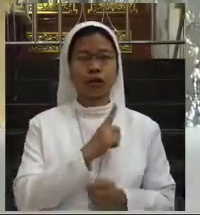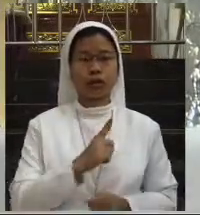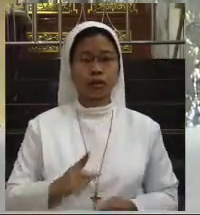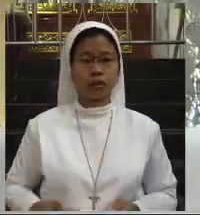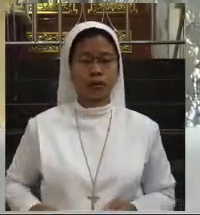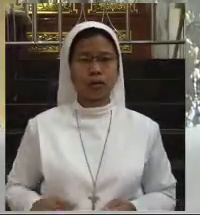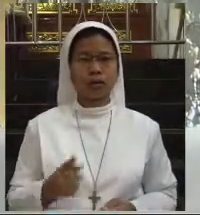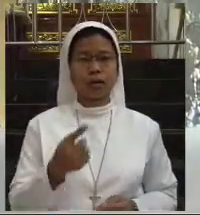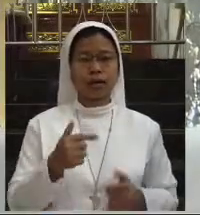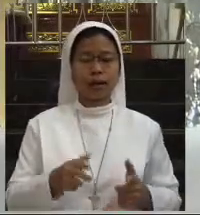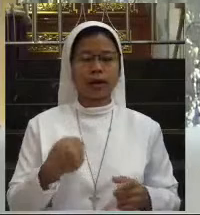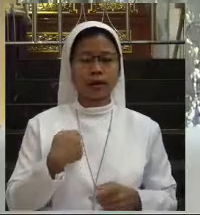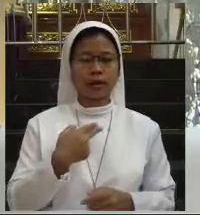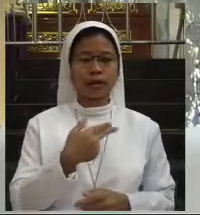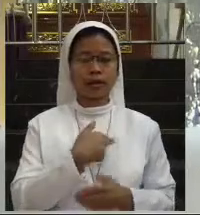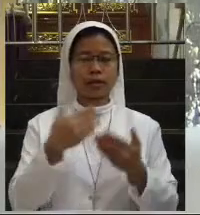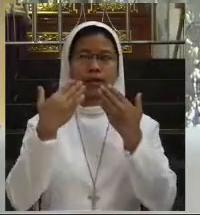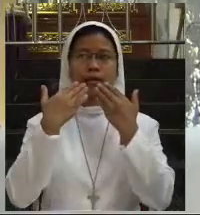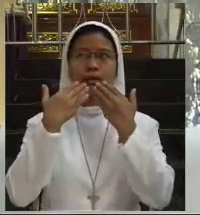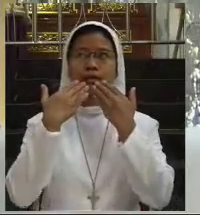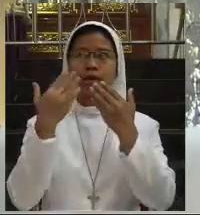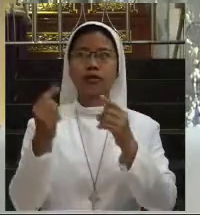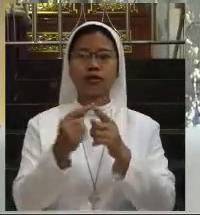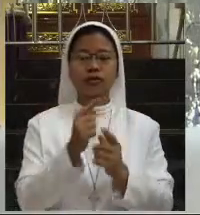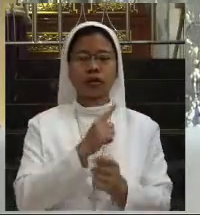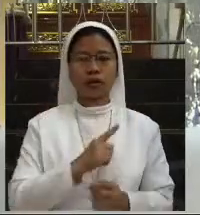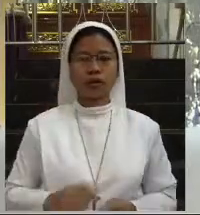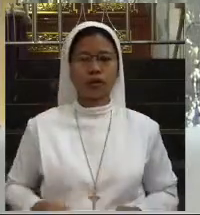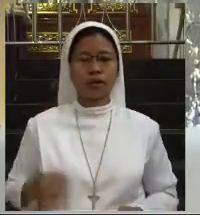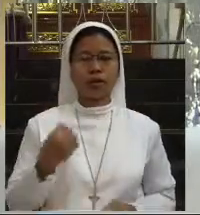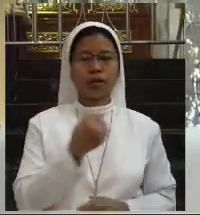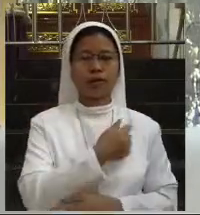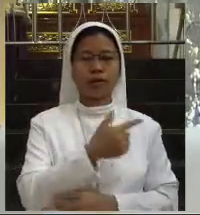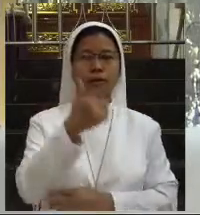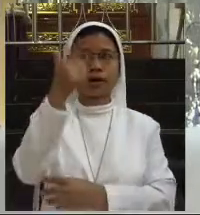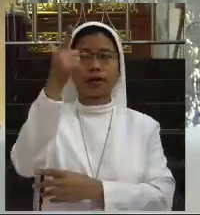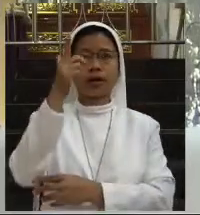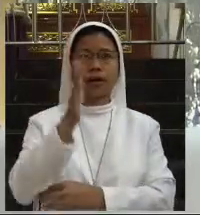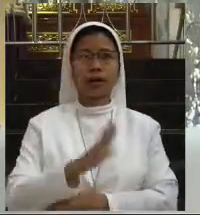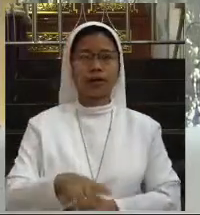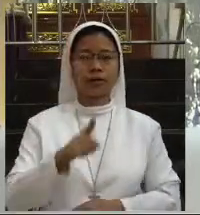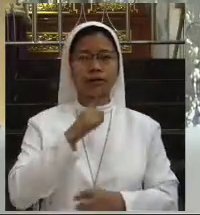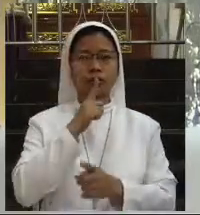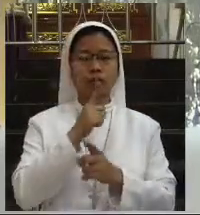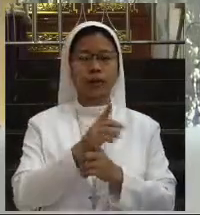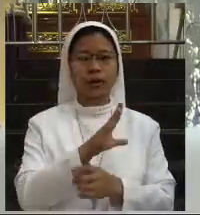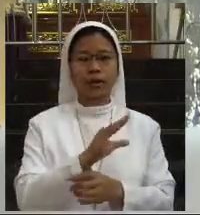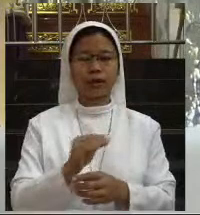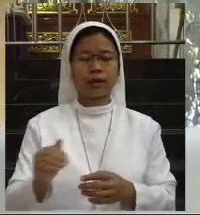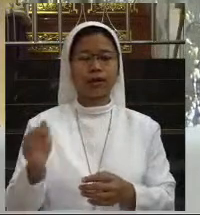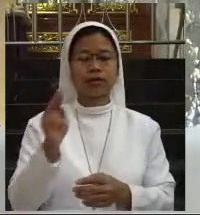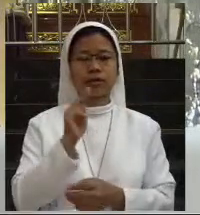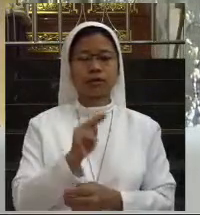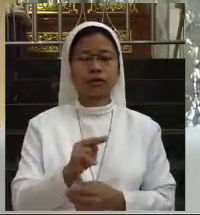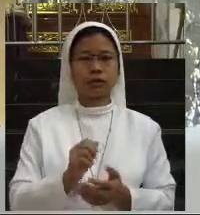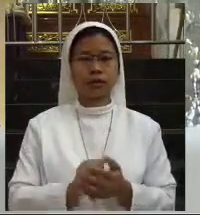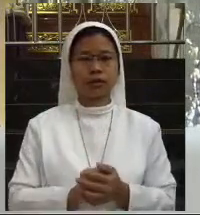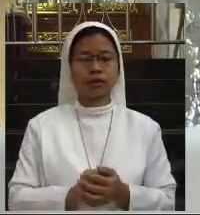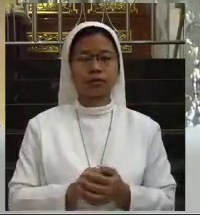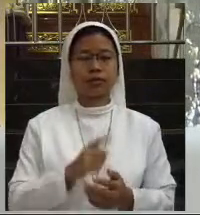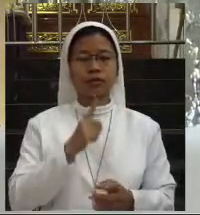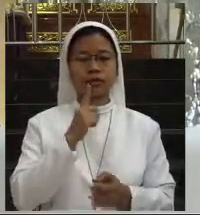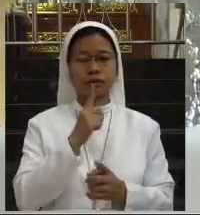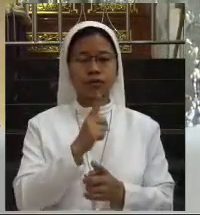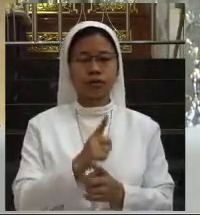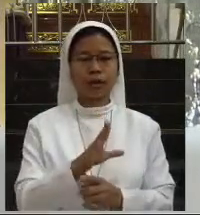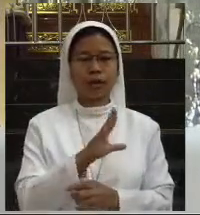Lord. Let us give thanks to the Lord our God. It is right and just. It is